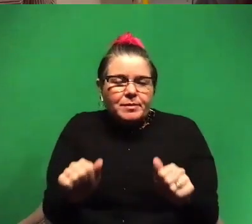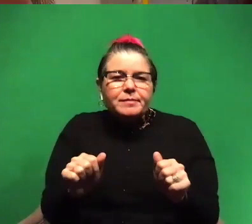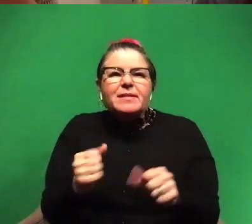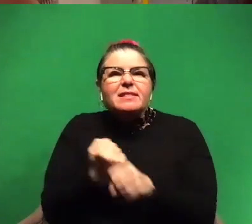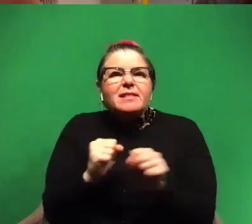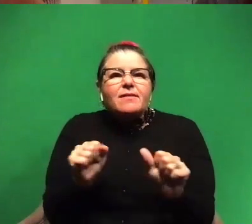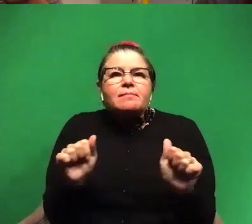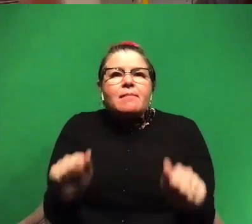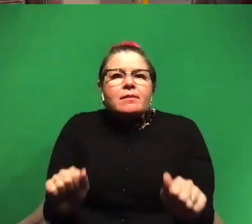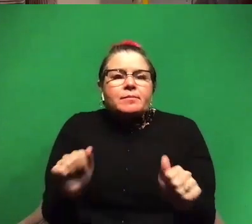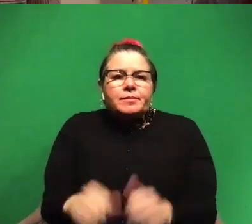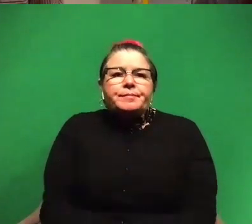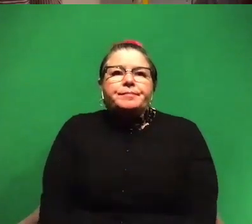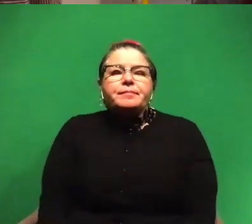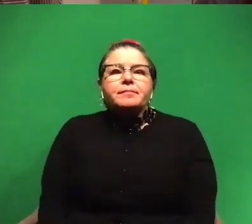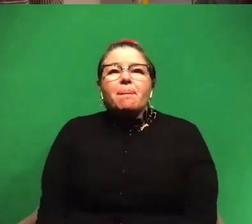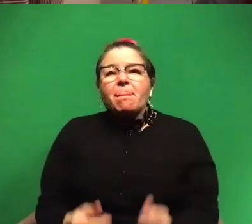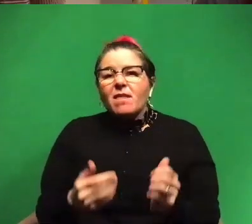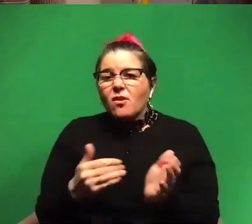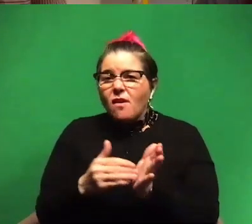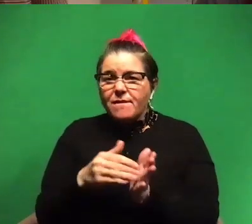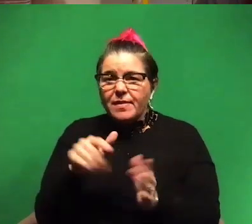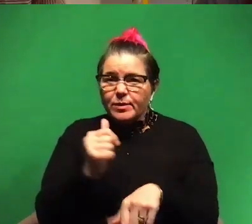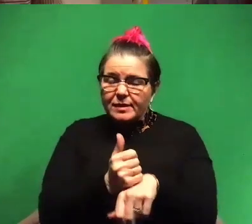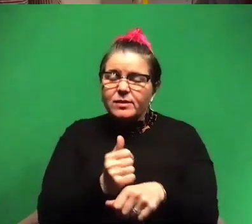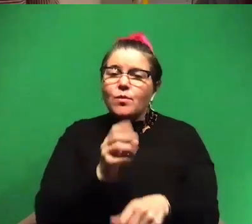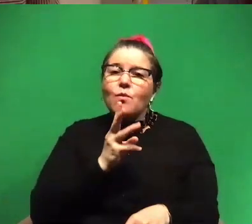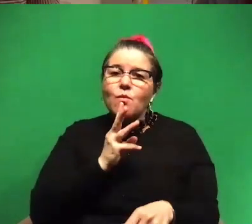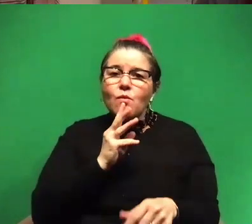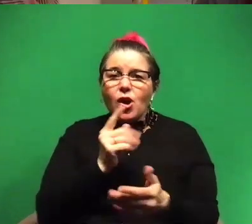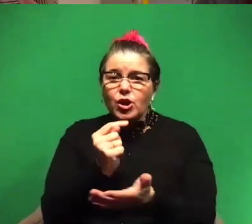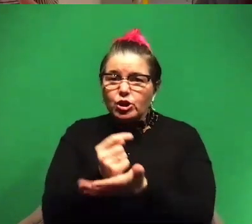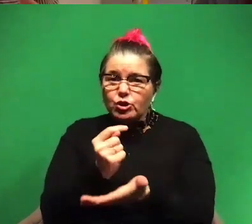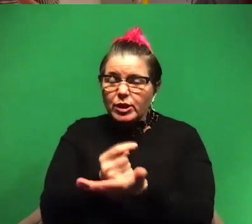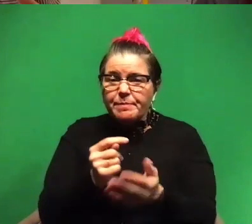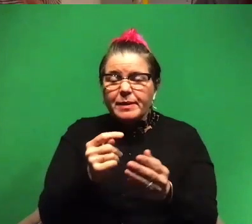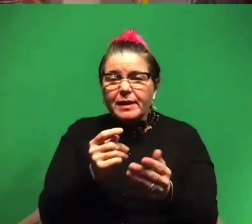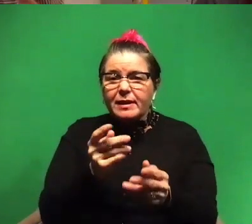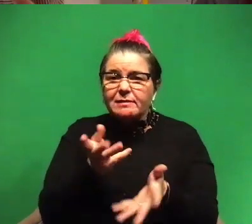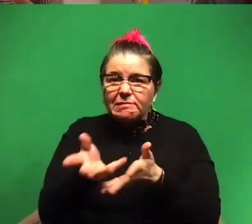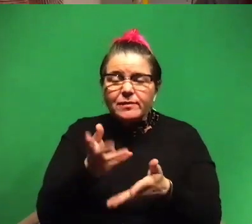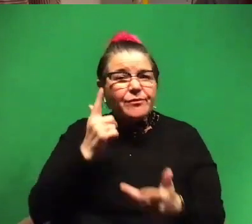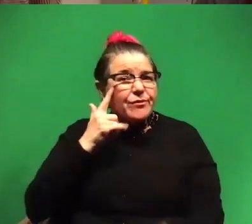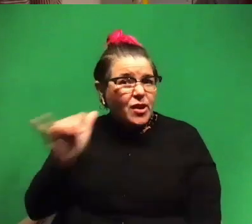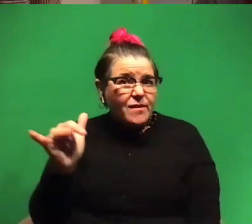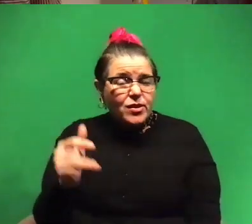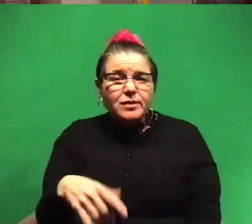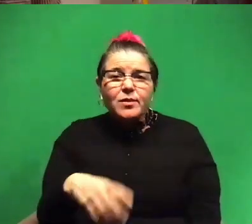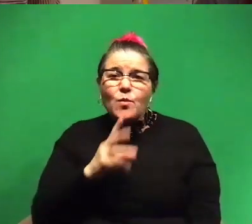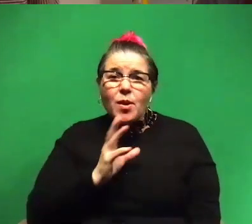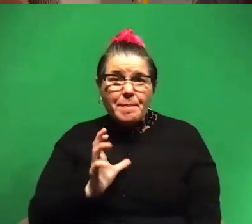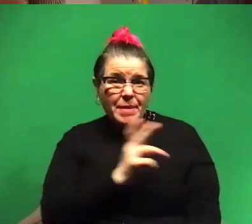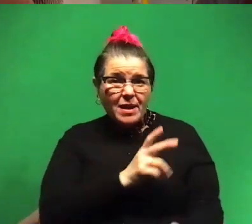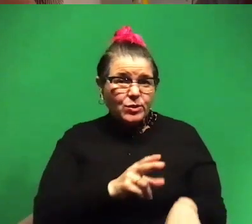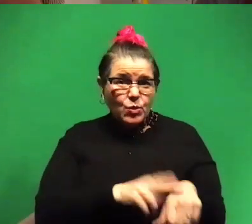as possible. And a lot of these sites will require water treatment forever, right? The water's never going to be what it used to be, and